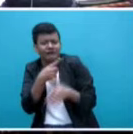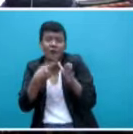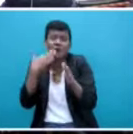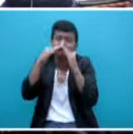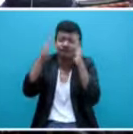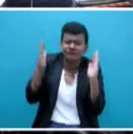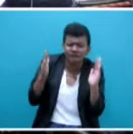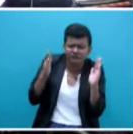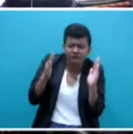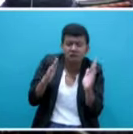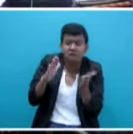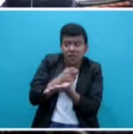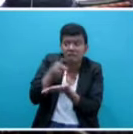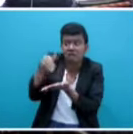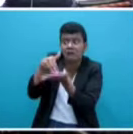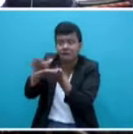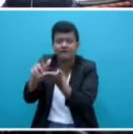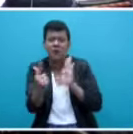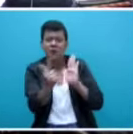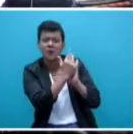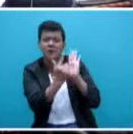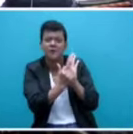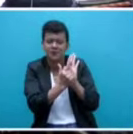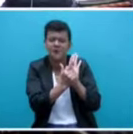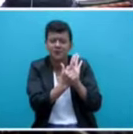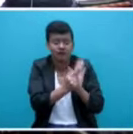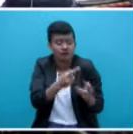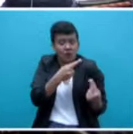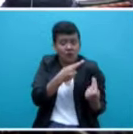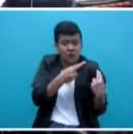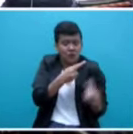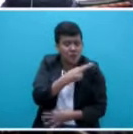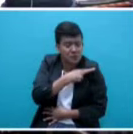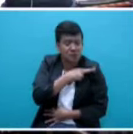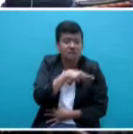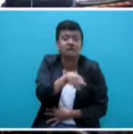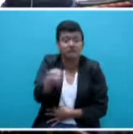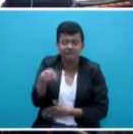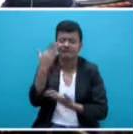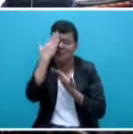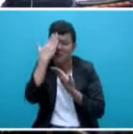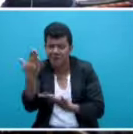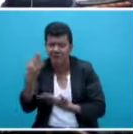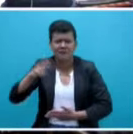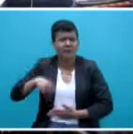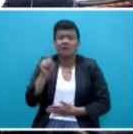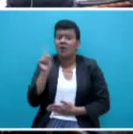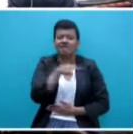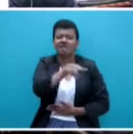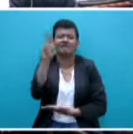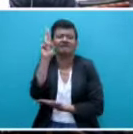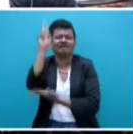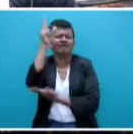laws, nor the role of all honourable members, which is to represent the Fijian people. Mr. Speaker, sir,